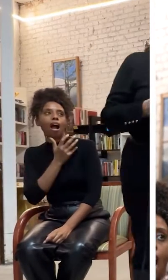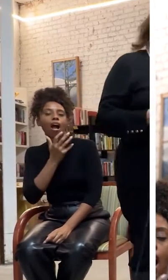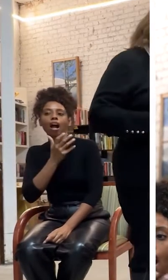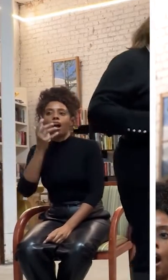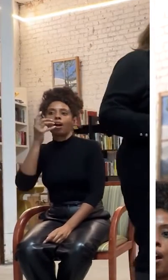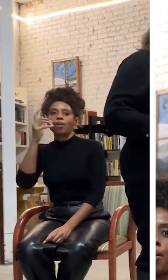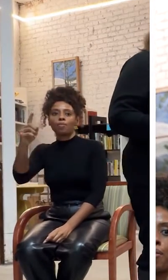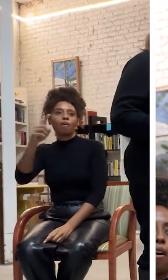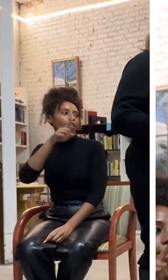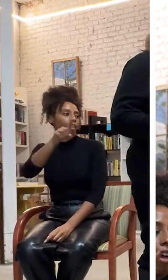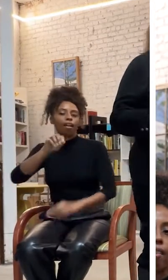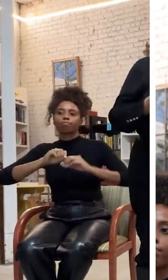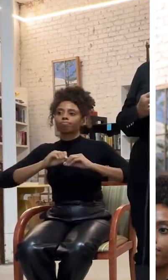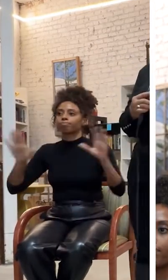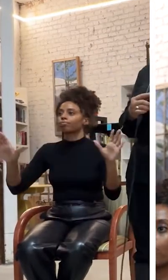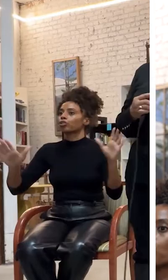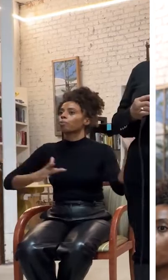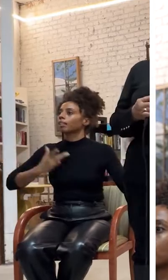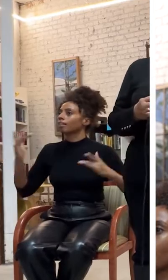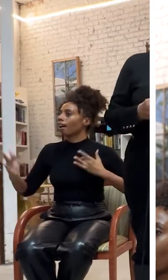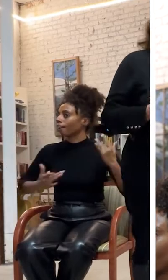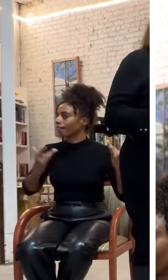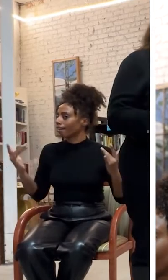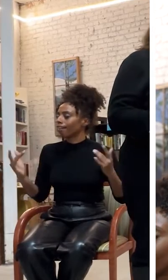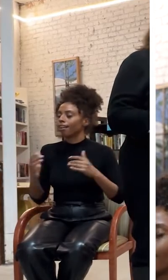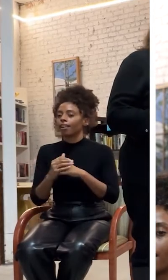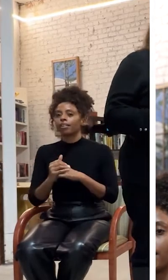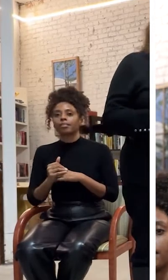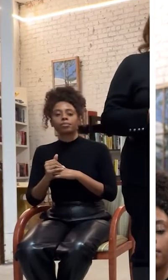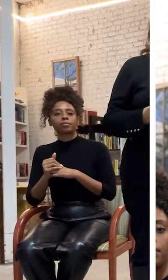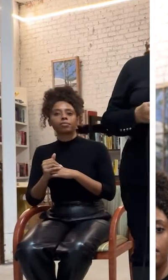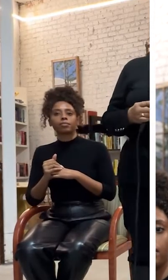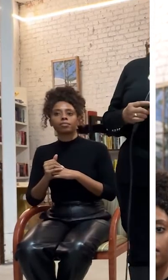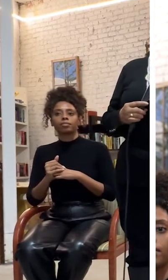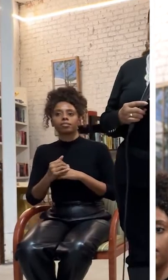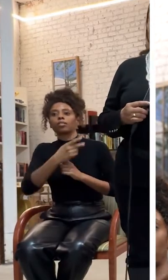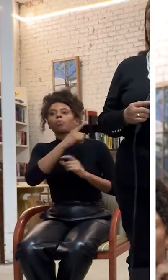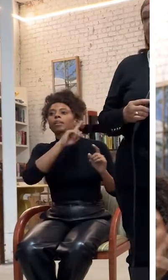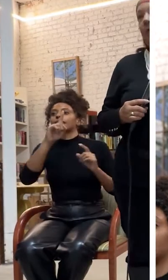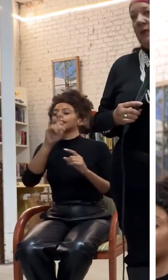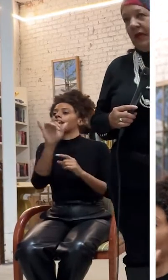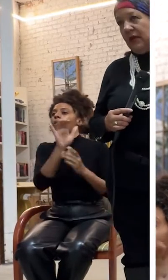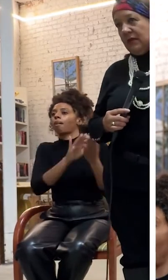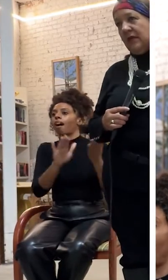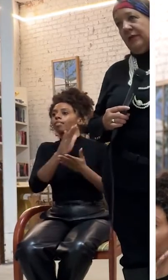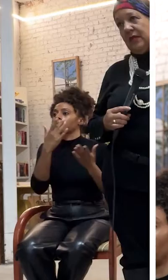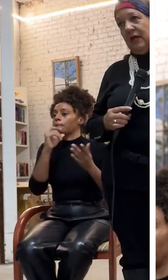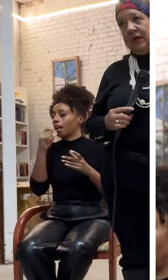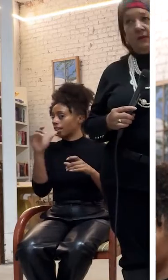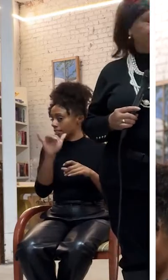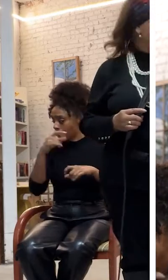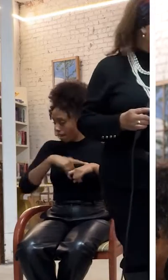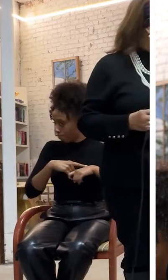for the launch. Oh my God. I'm so excited. So we went to the same college, maybe not at the same